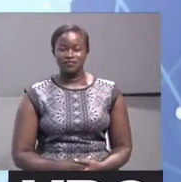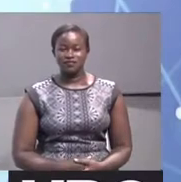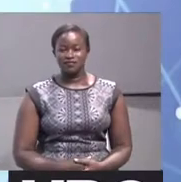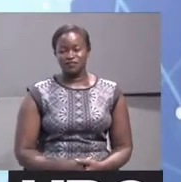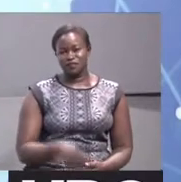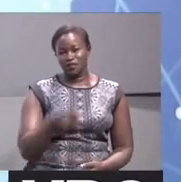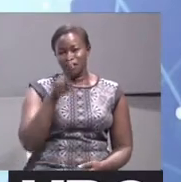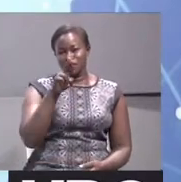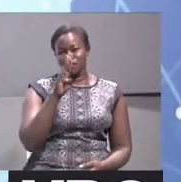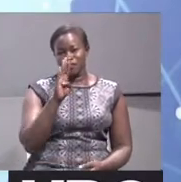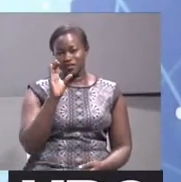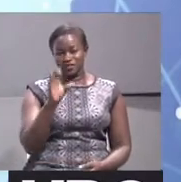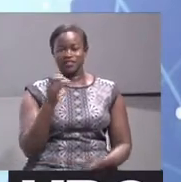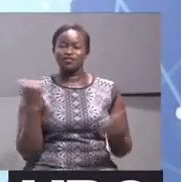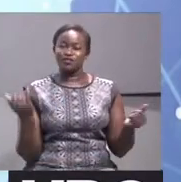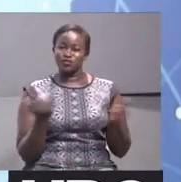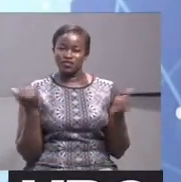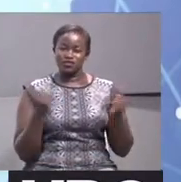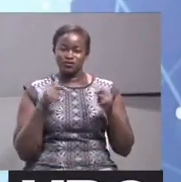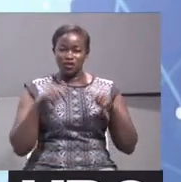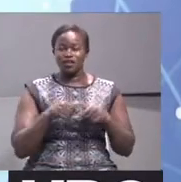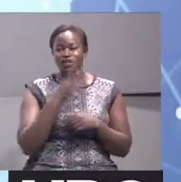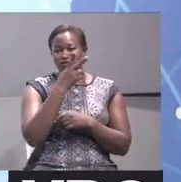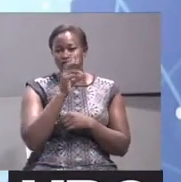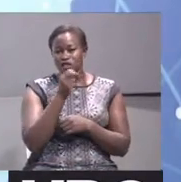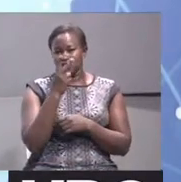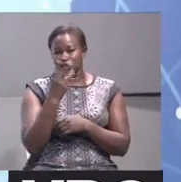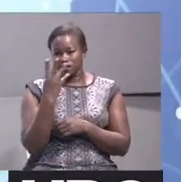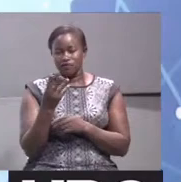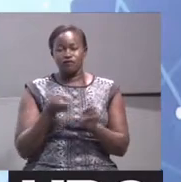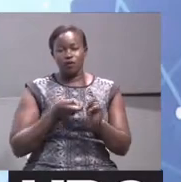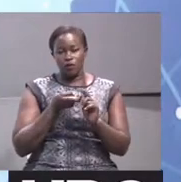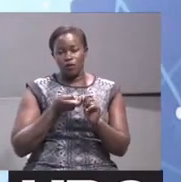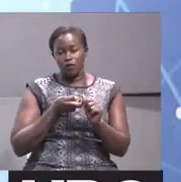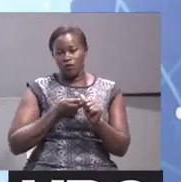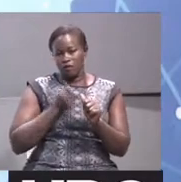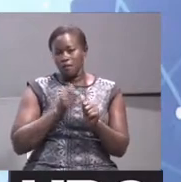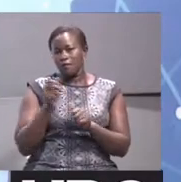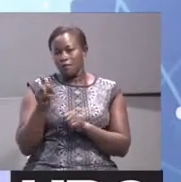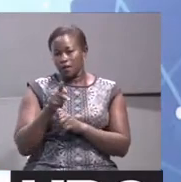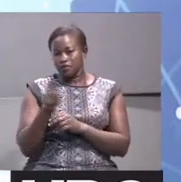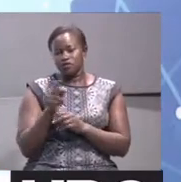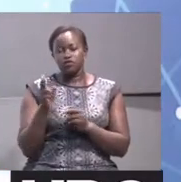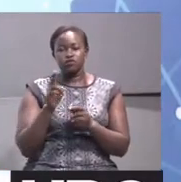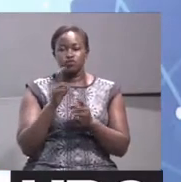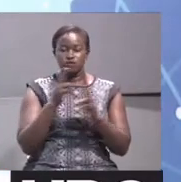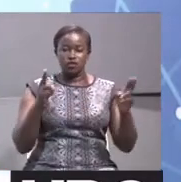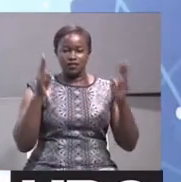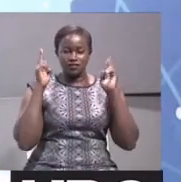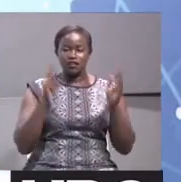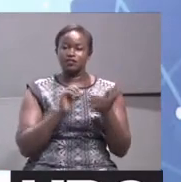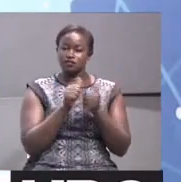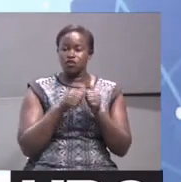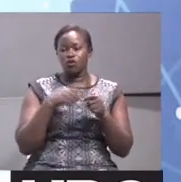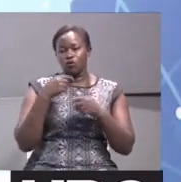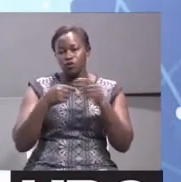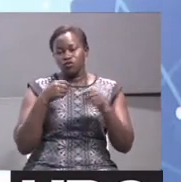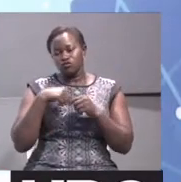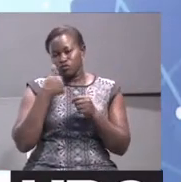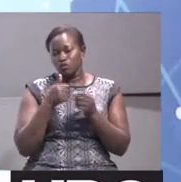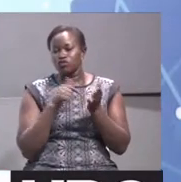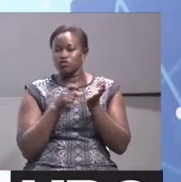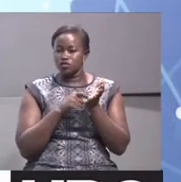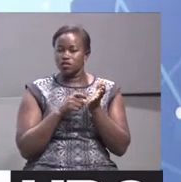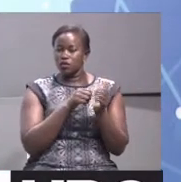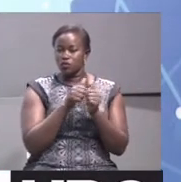UBC News Tonight. The 2024 Pepsi University League continues tomorrow, that is Tuesday, with